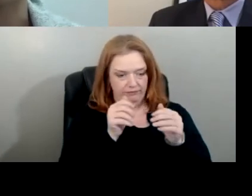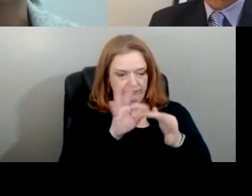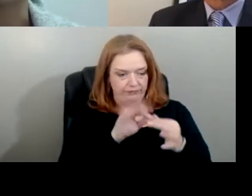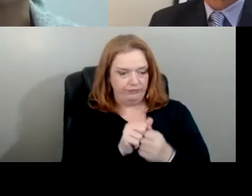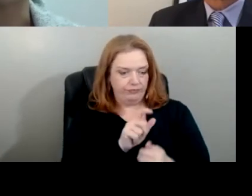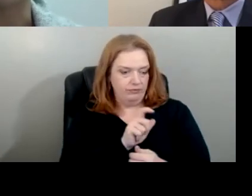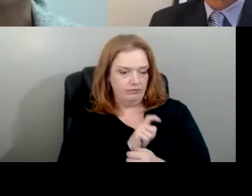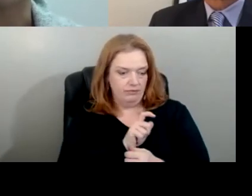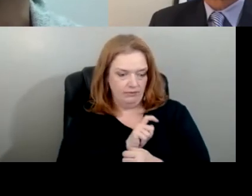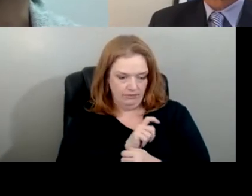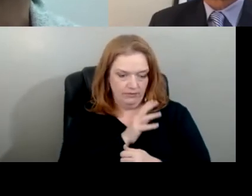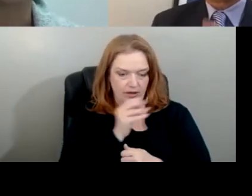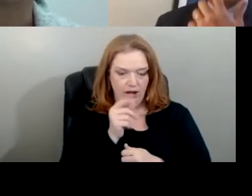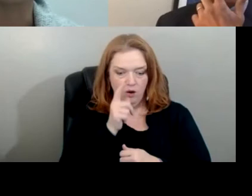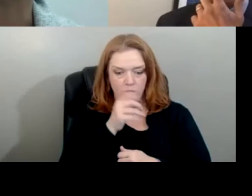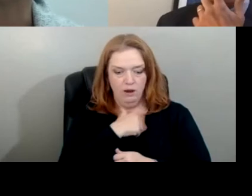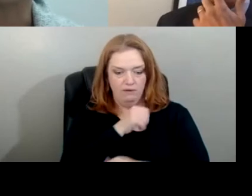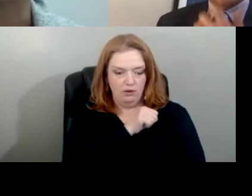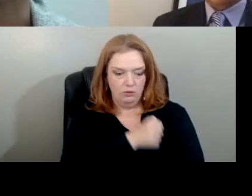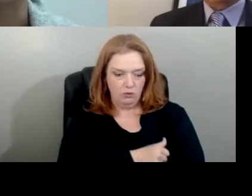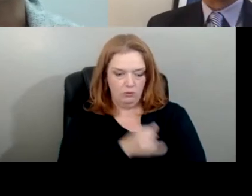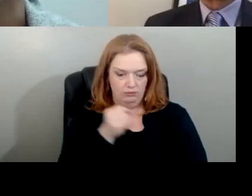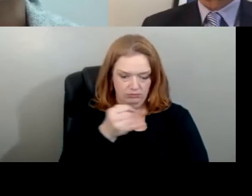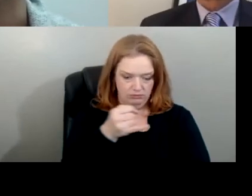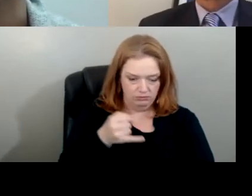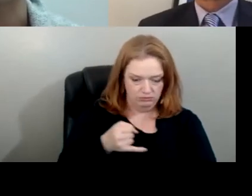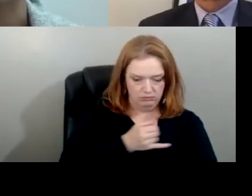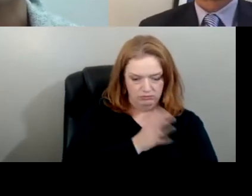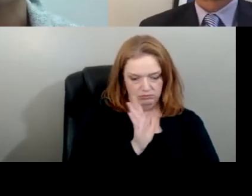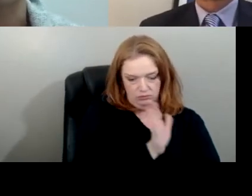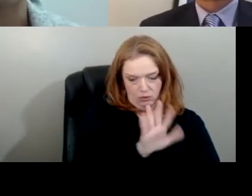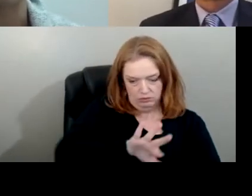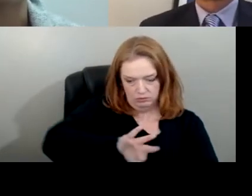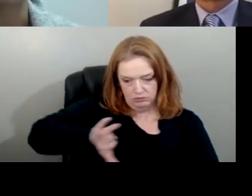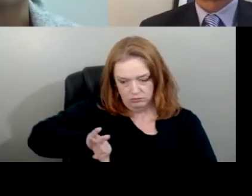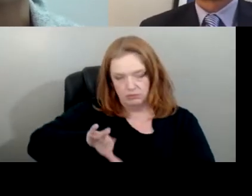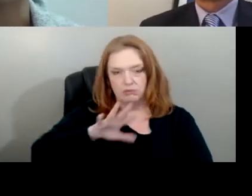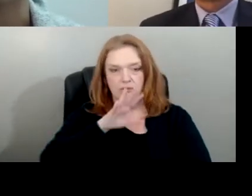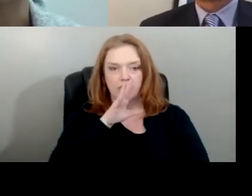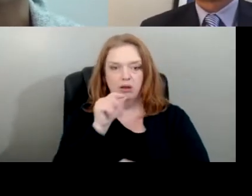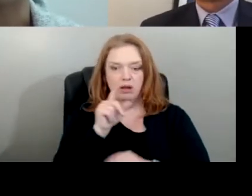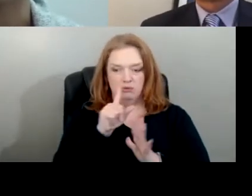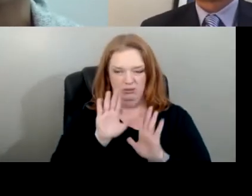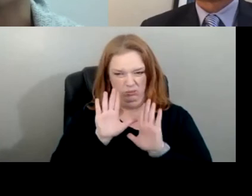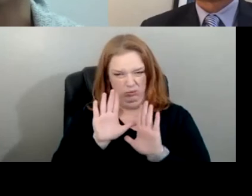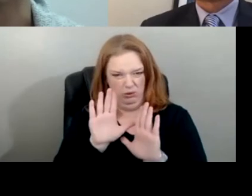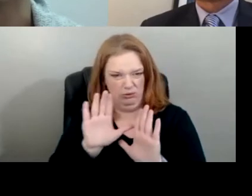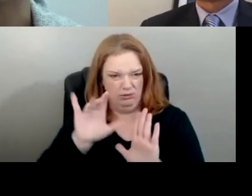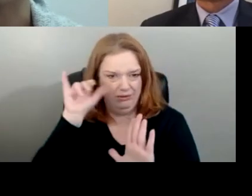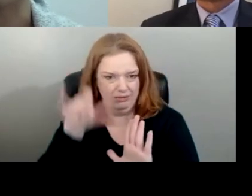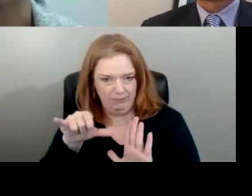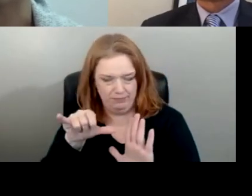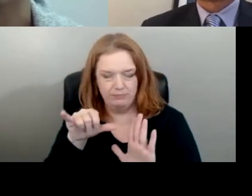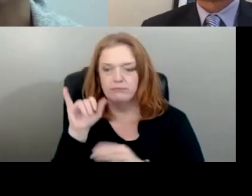with the jurisdiction. So looking at the peace officer recognition and pushing forward on the language for the Idaho